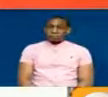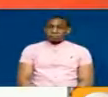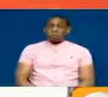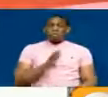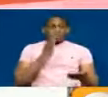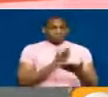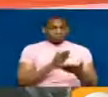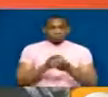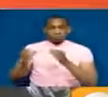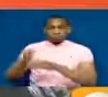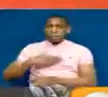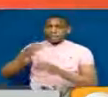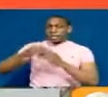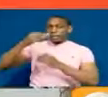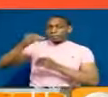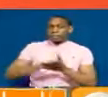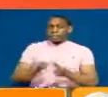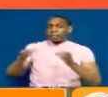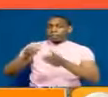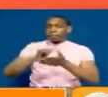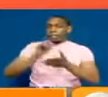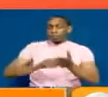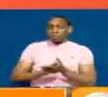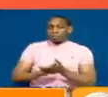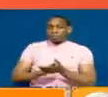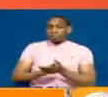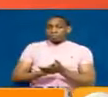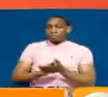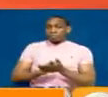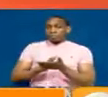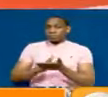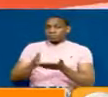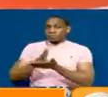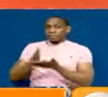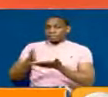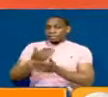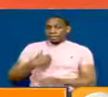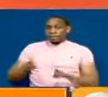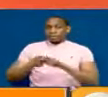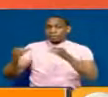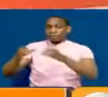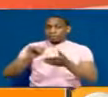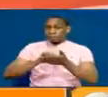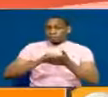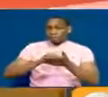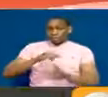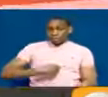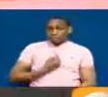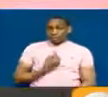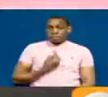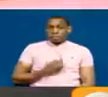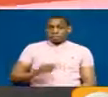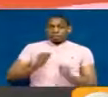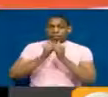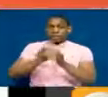For sure, my party of tomorrow will be a party that I have a stake in, and that will be a party that I